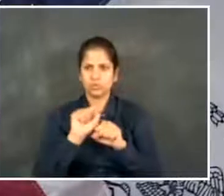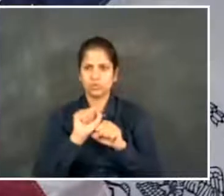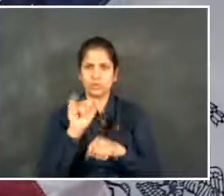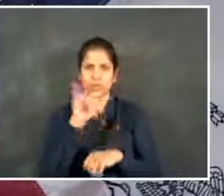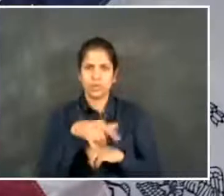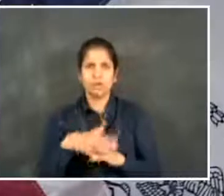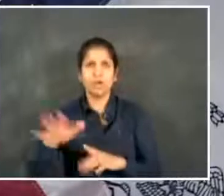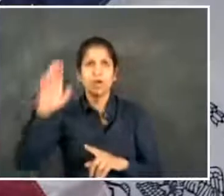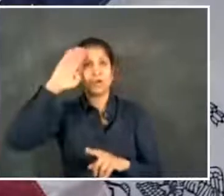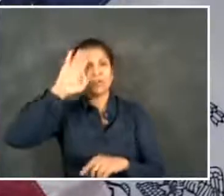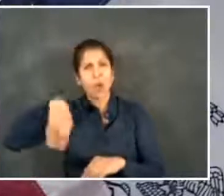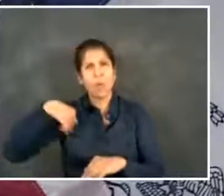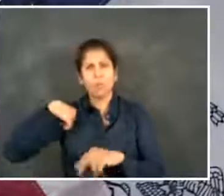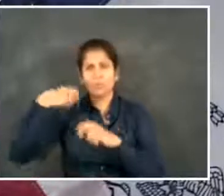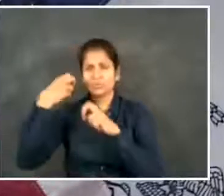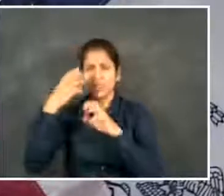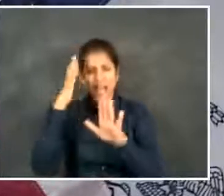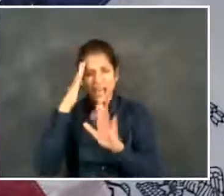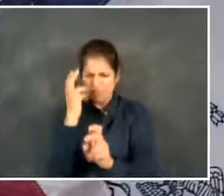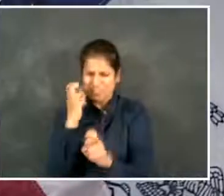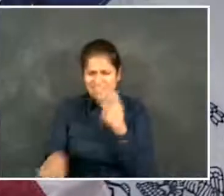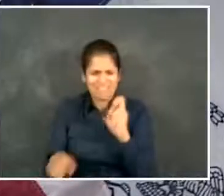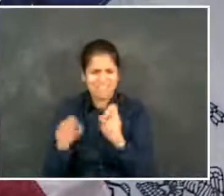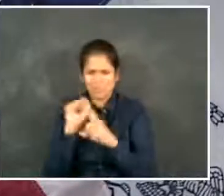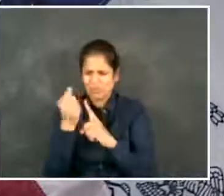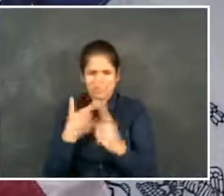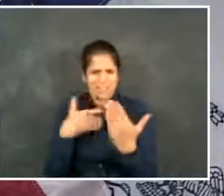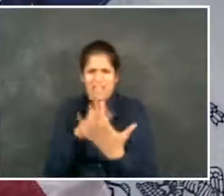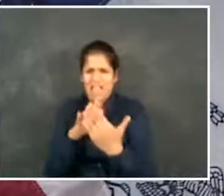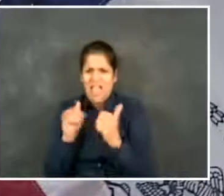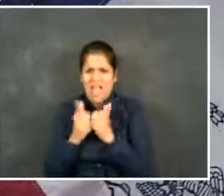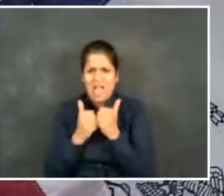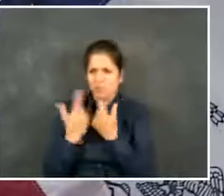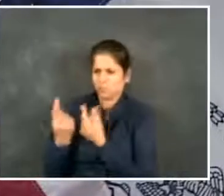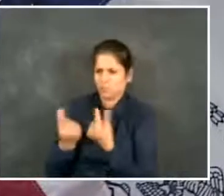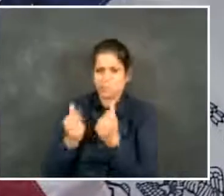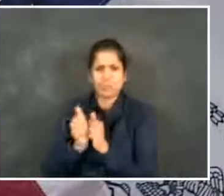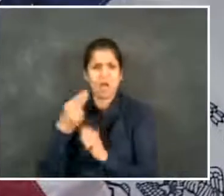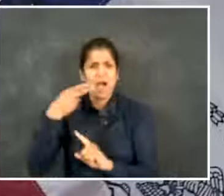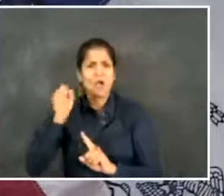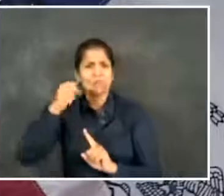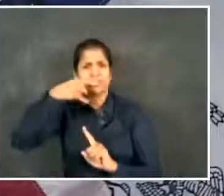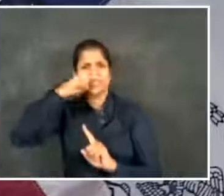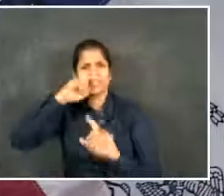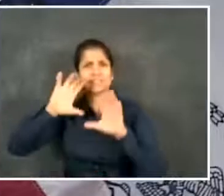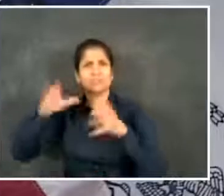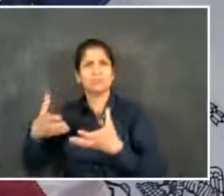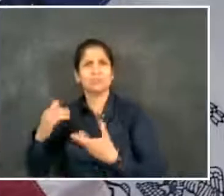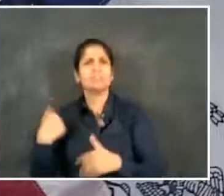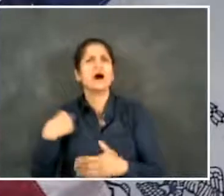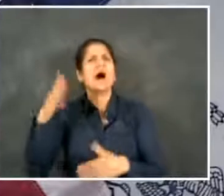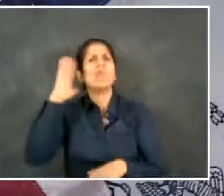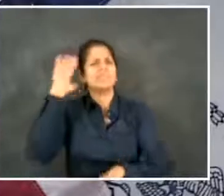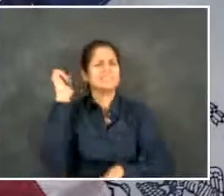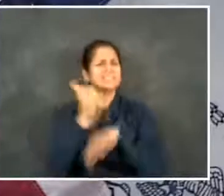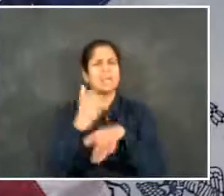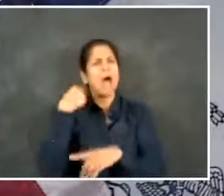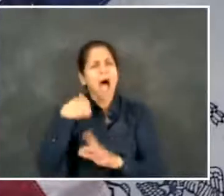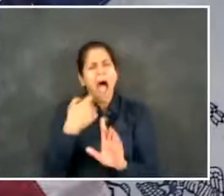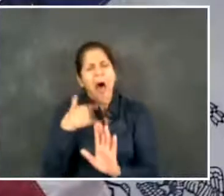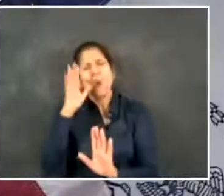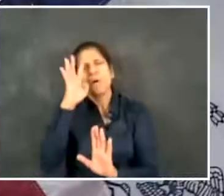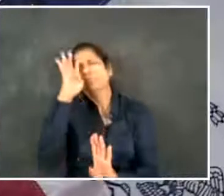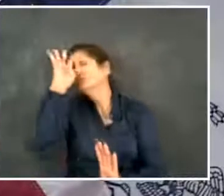at private sources, philanthropy, to see if there's other things we can do for young people. And I think there is a lot of interest in the charitable